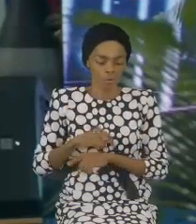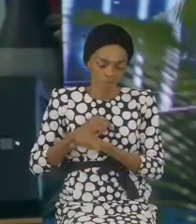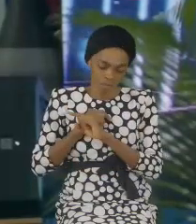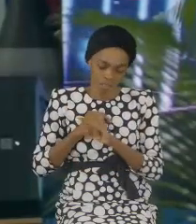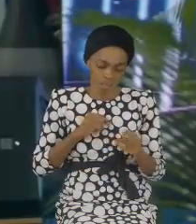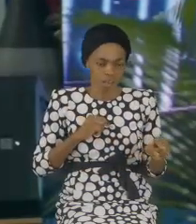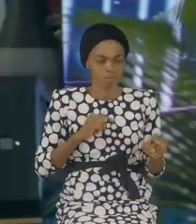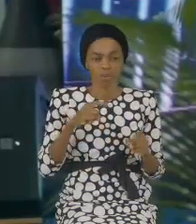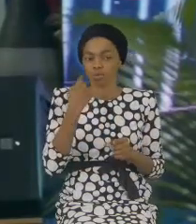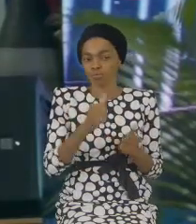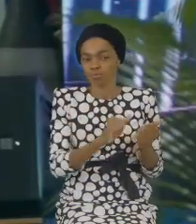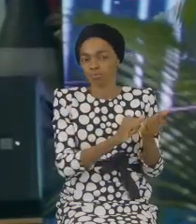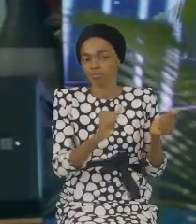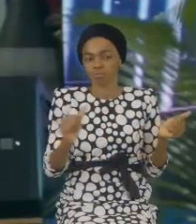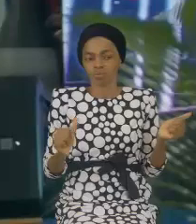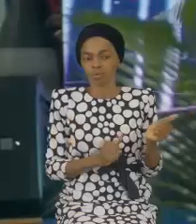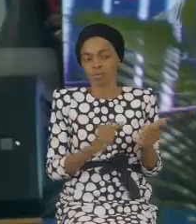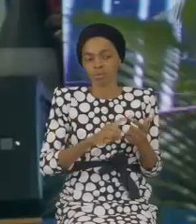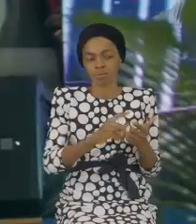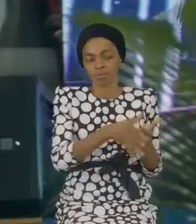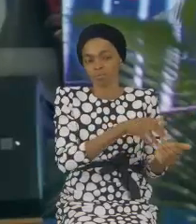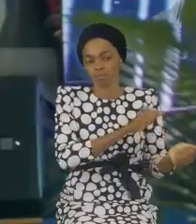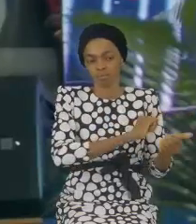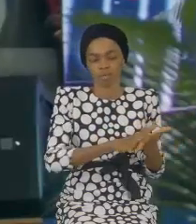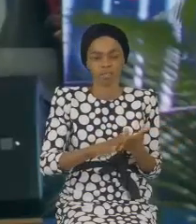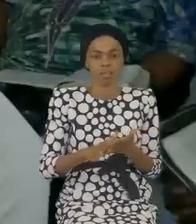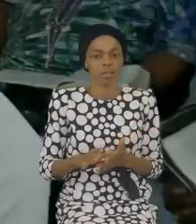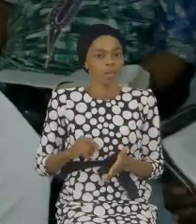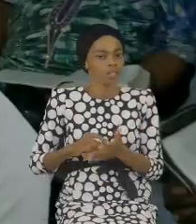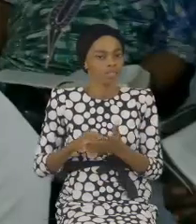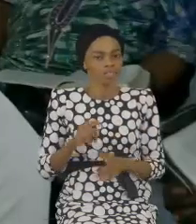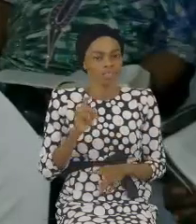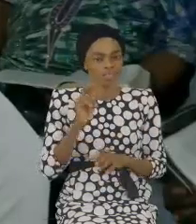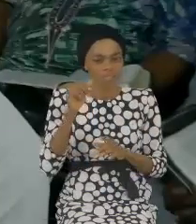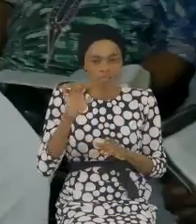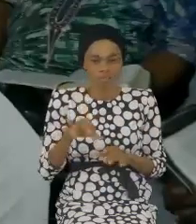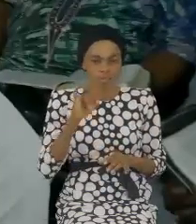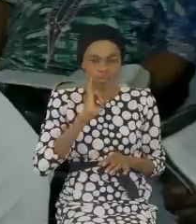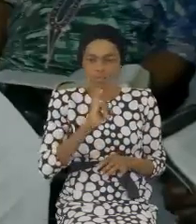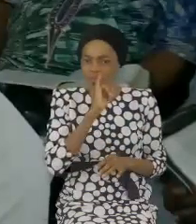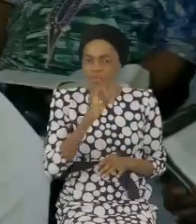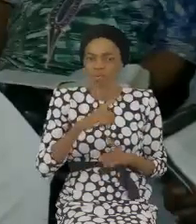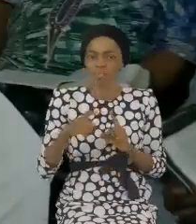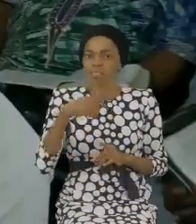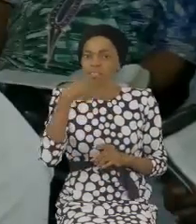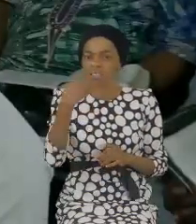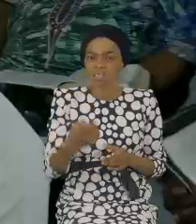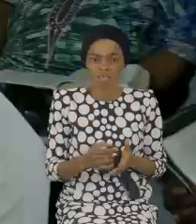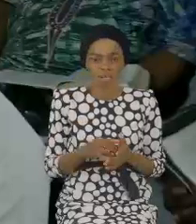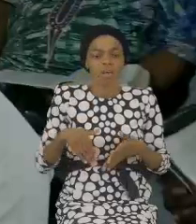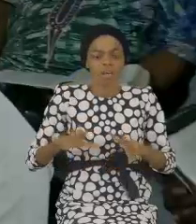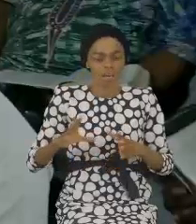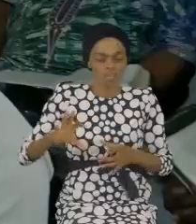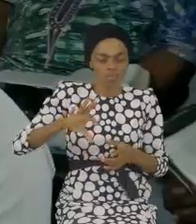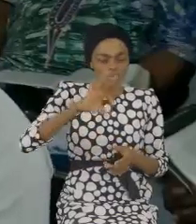them who draw back unto perdition. Those Israelites, when they said, let us choose ourselves a